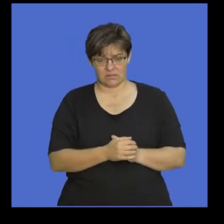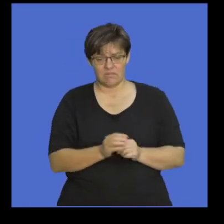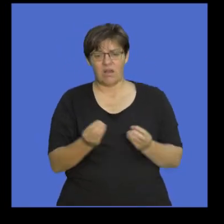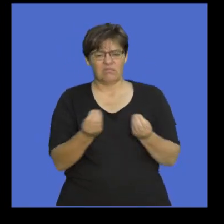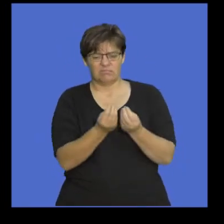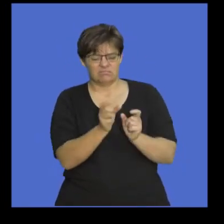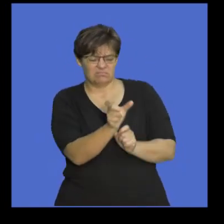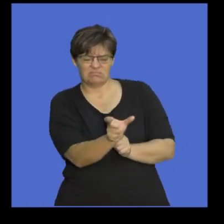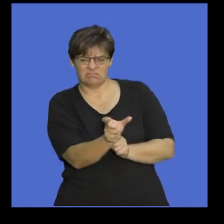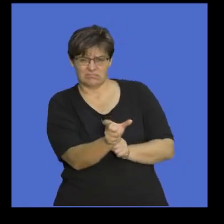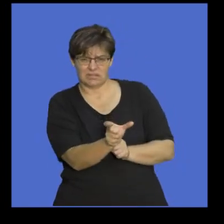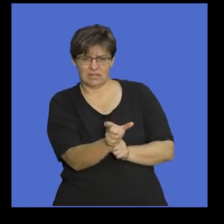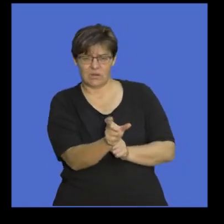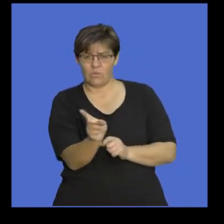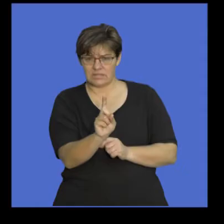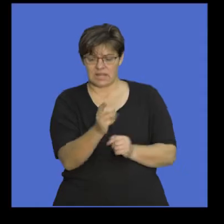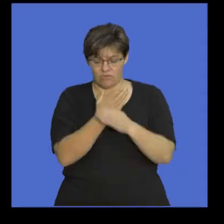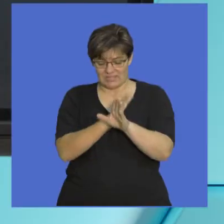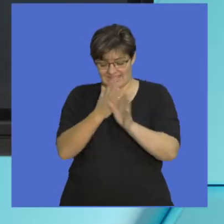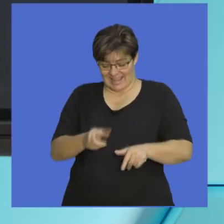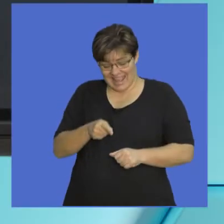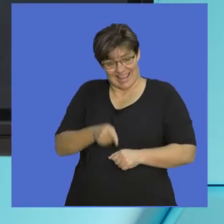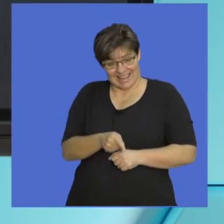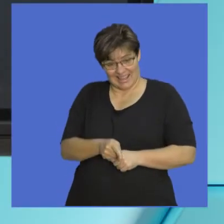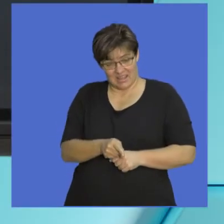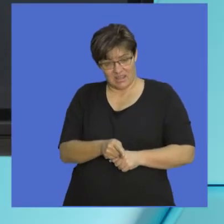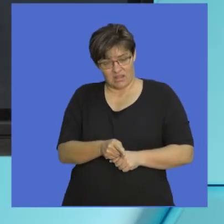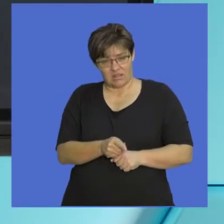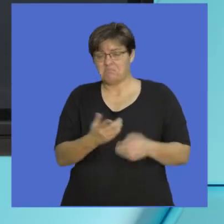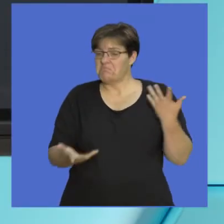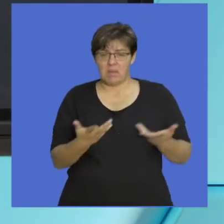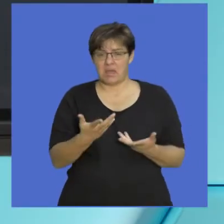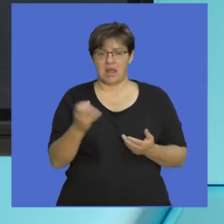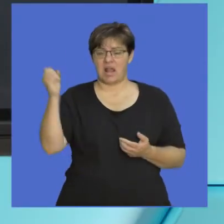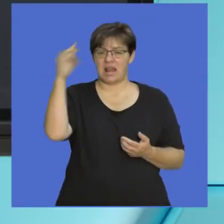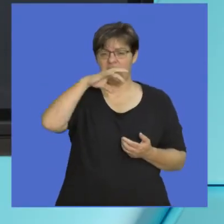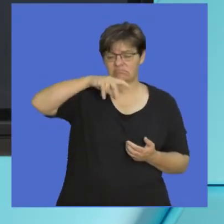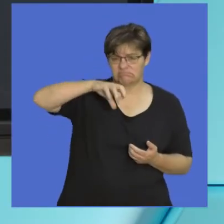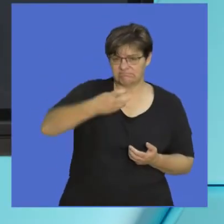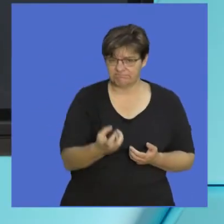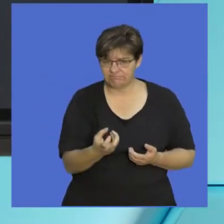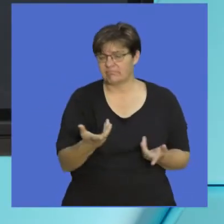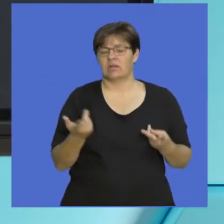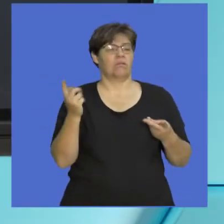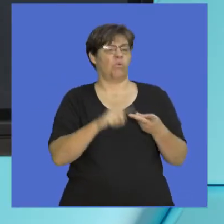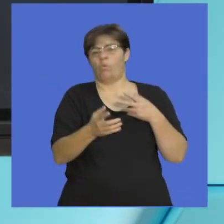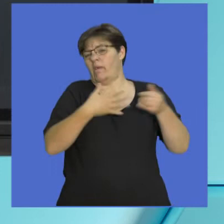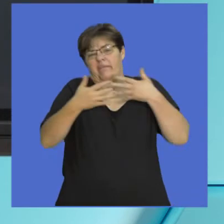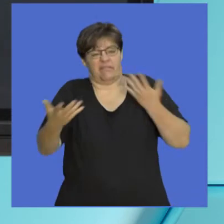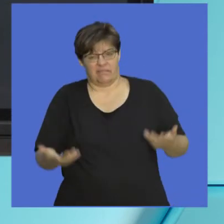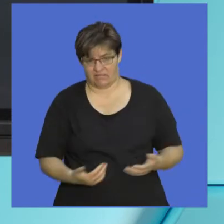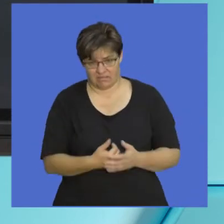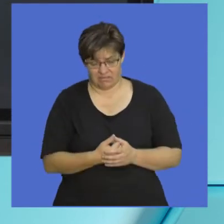the component, we're actually talking about the resistor itself. It could be a light bulb or whatever the case may be.